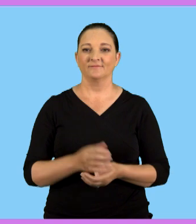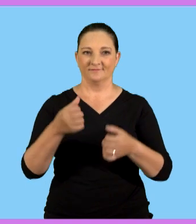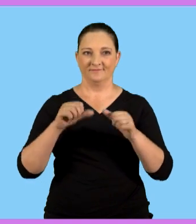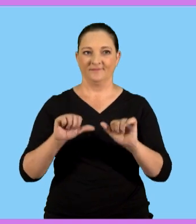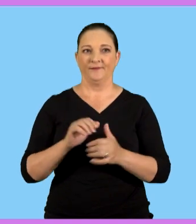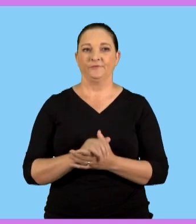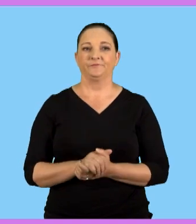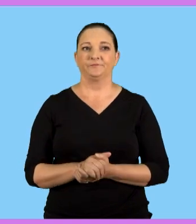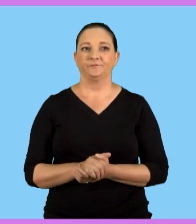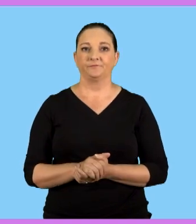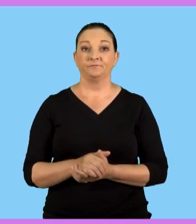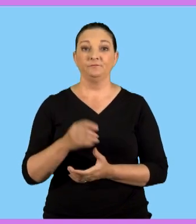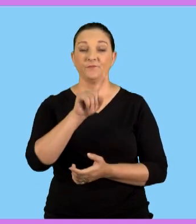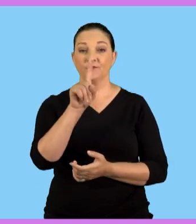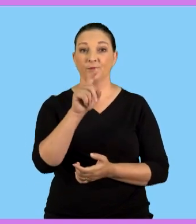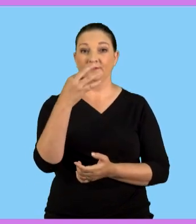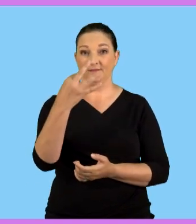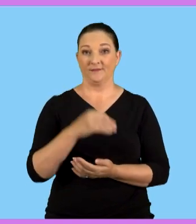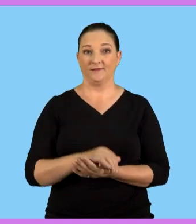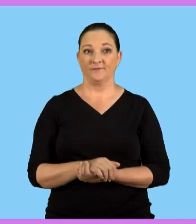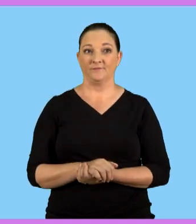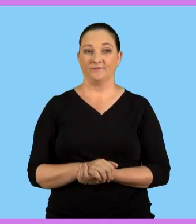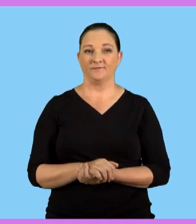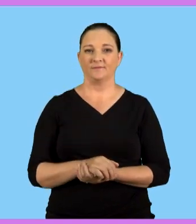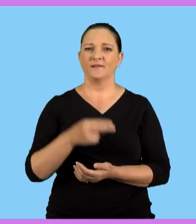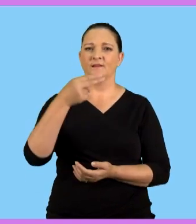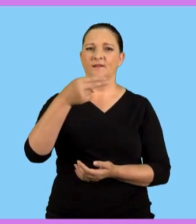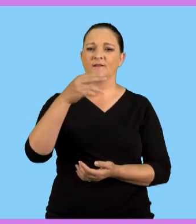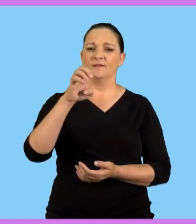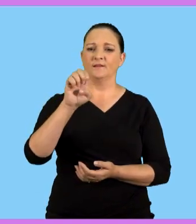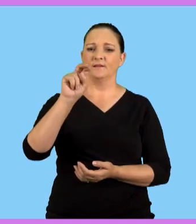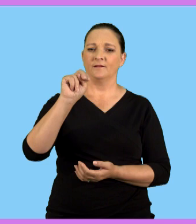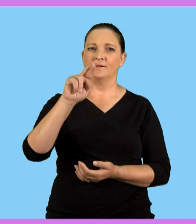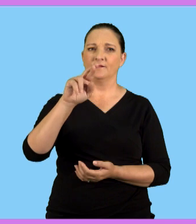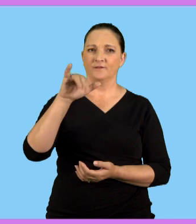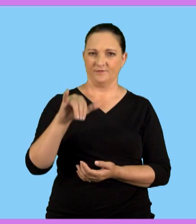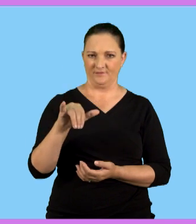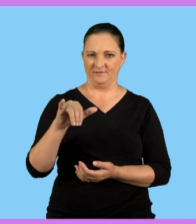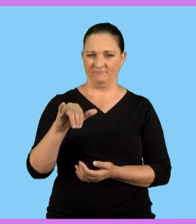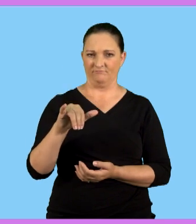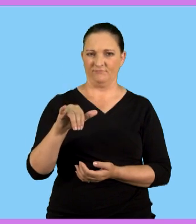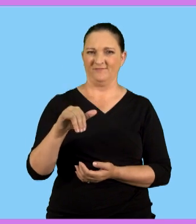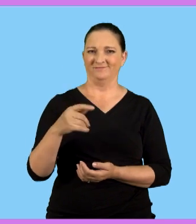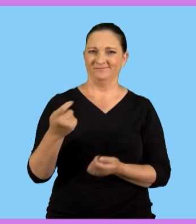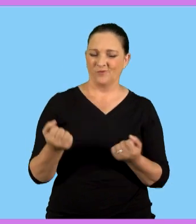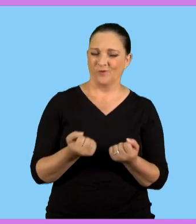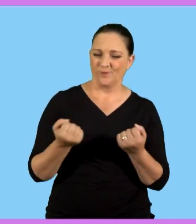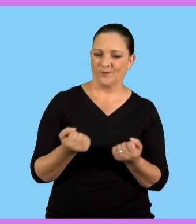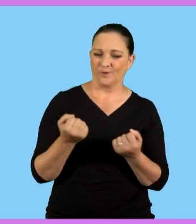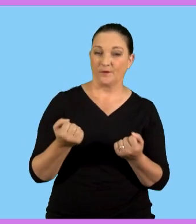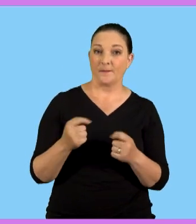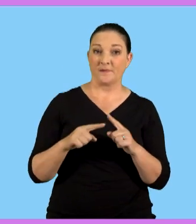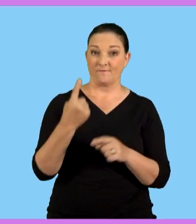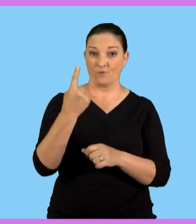on. The third question now. Henry earns 12 Rand per hour. How much does he